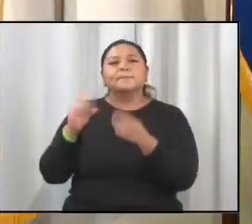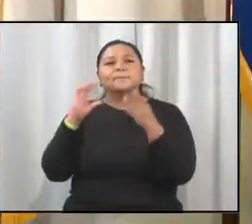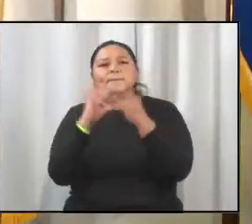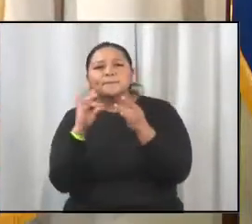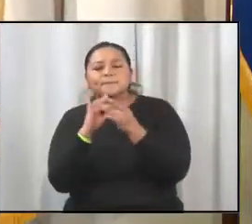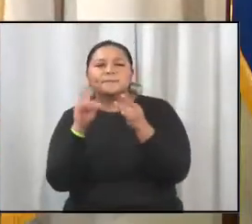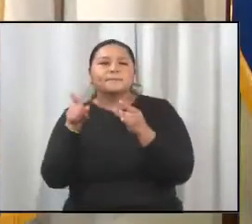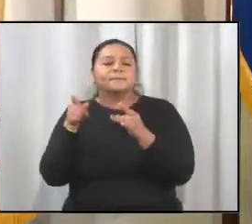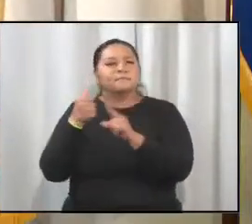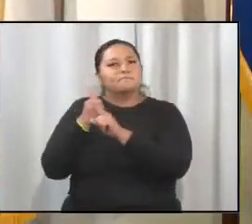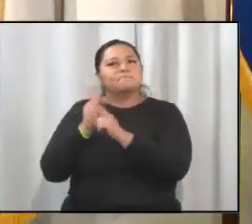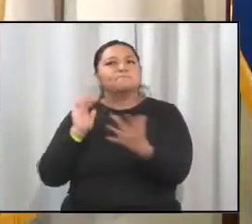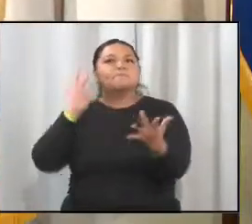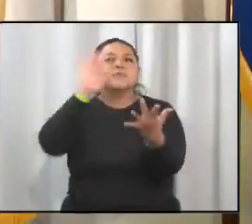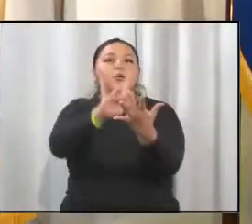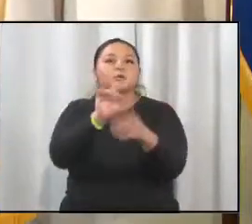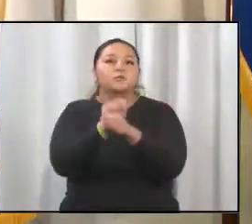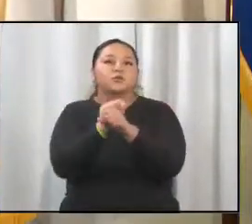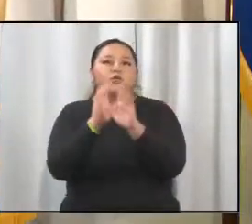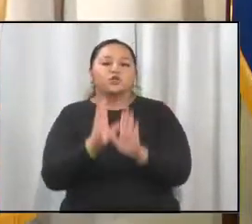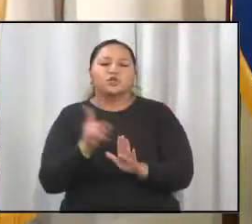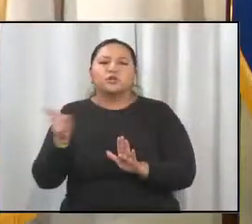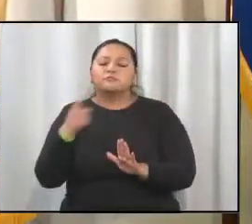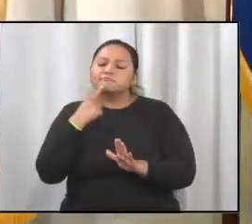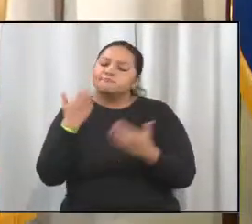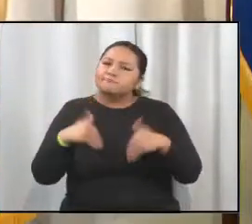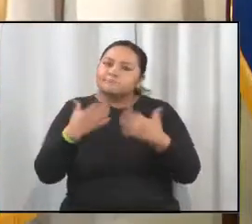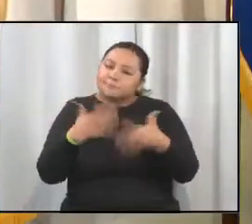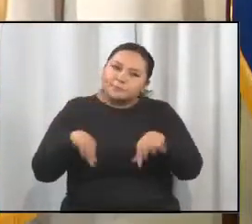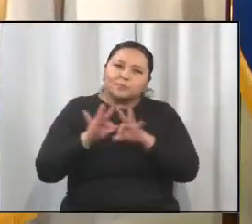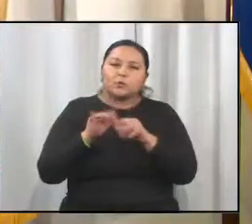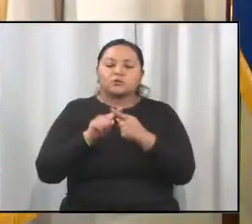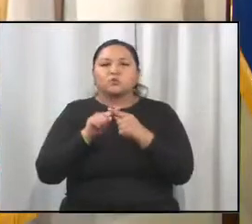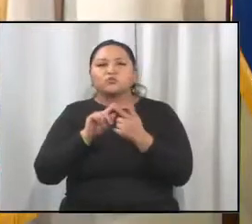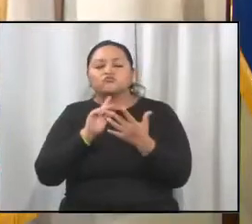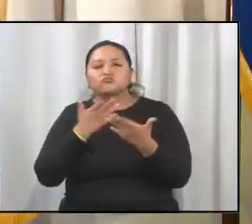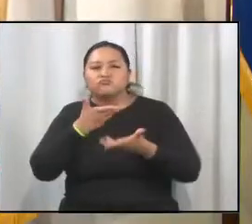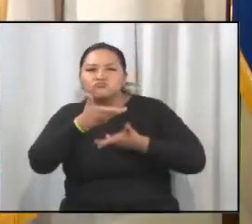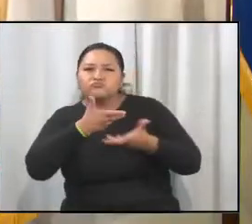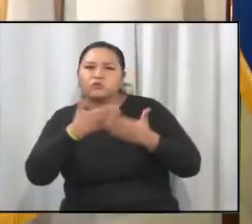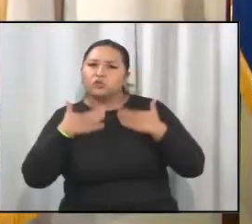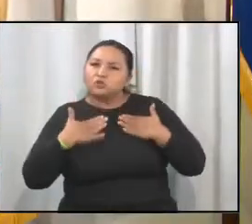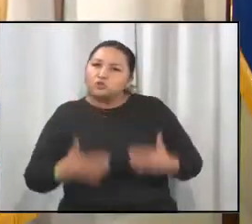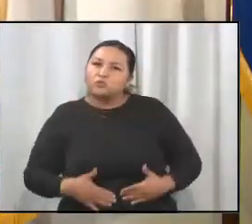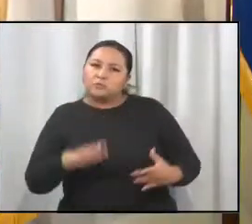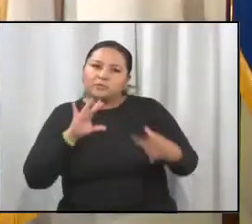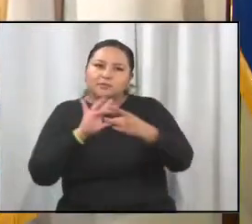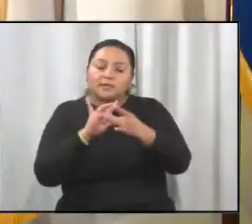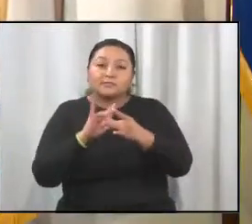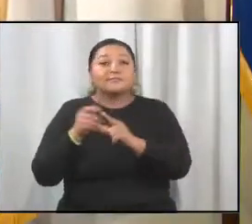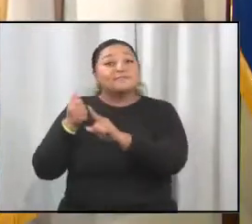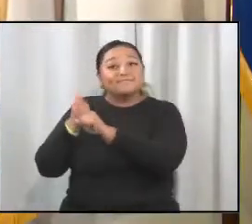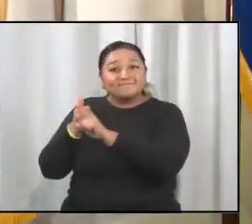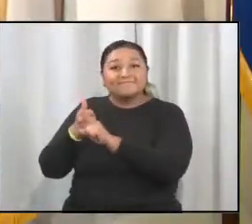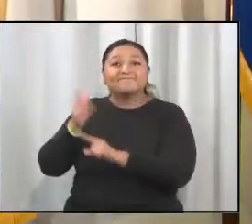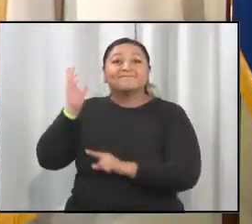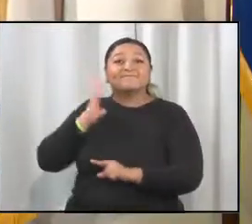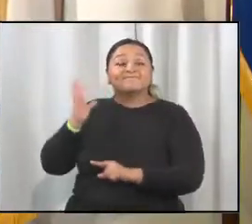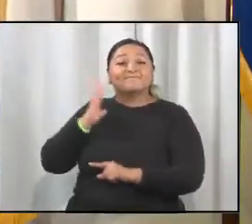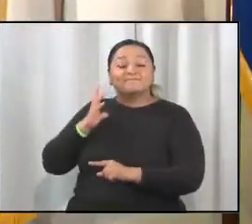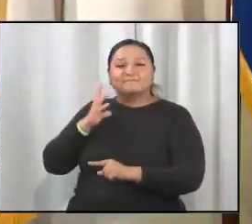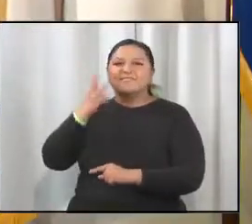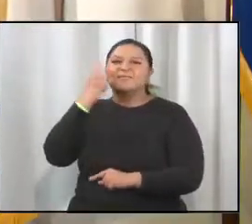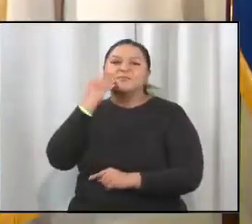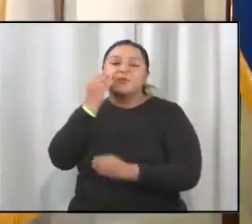and the importance of the human connection in the work that we all do. She also shared details about her own journey as a person who